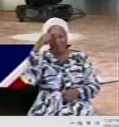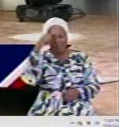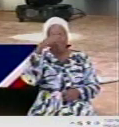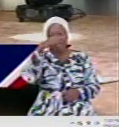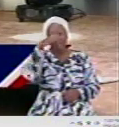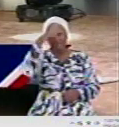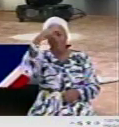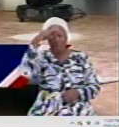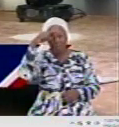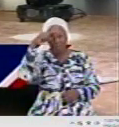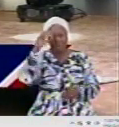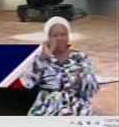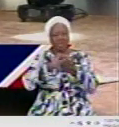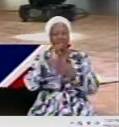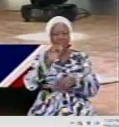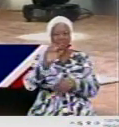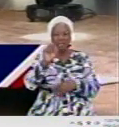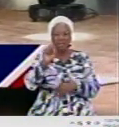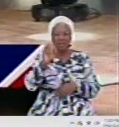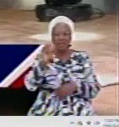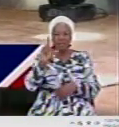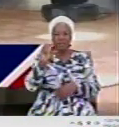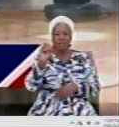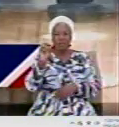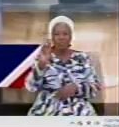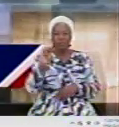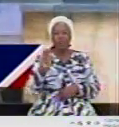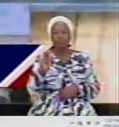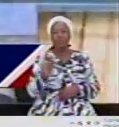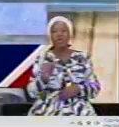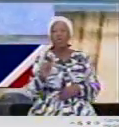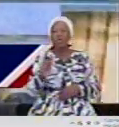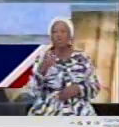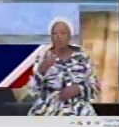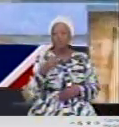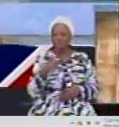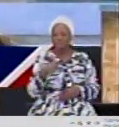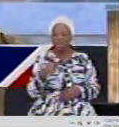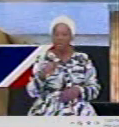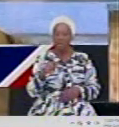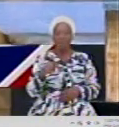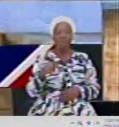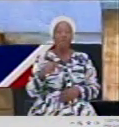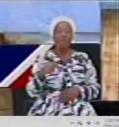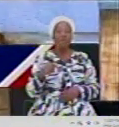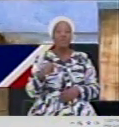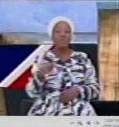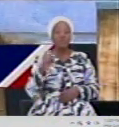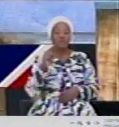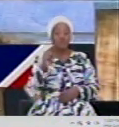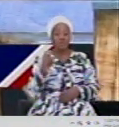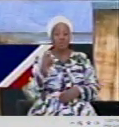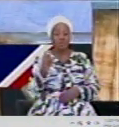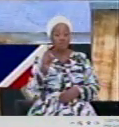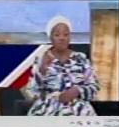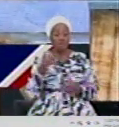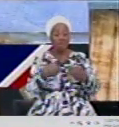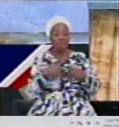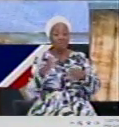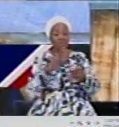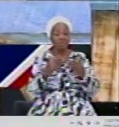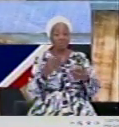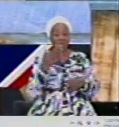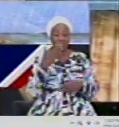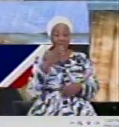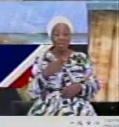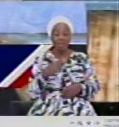Because, that's the Solomon, he said, you have asked the things that please me. Because of that, I'll make